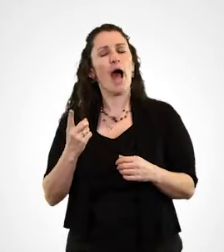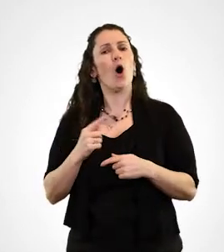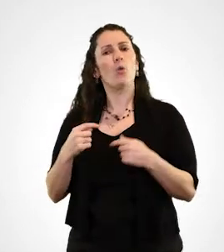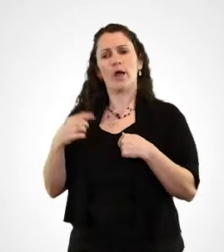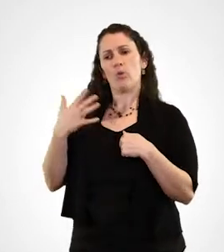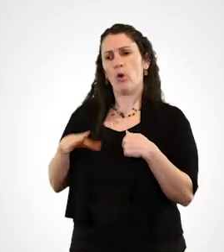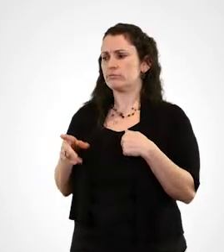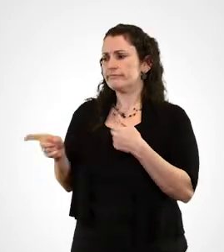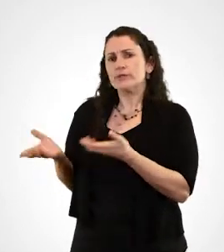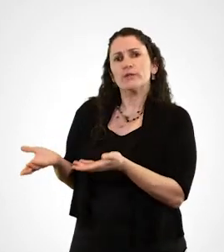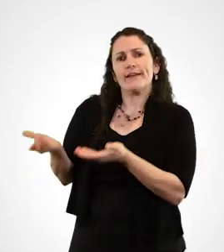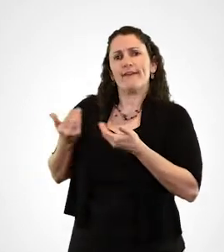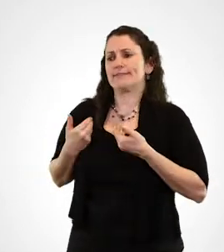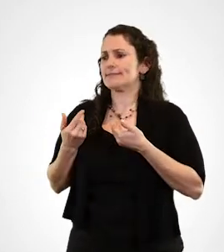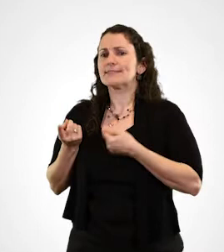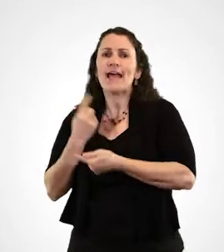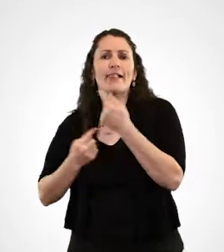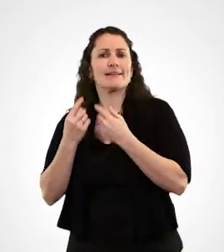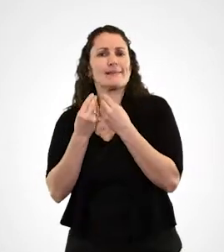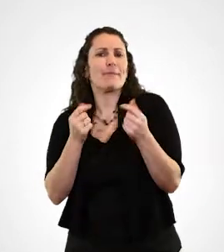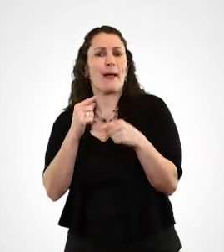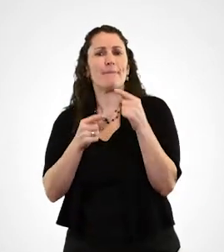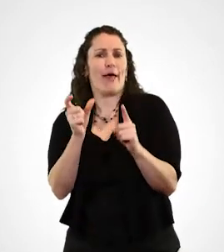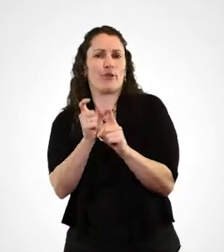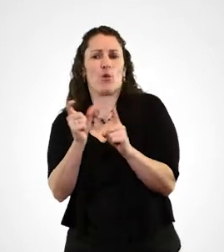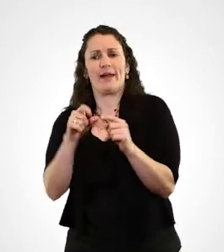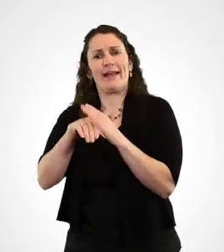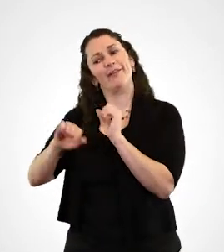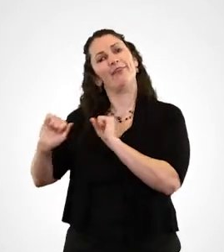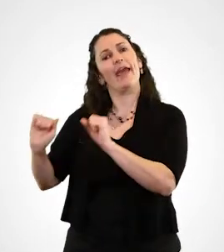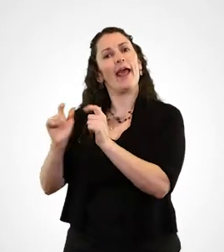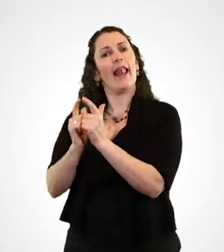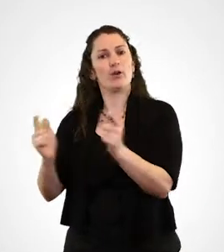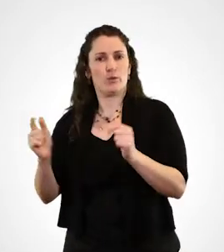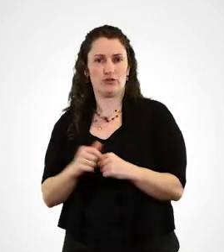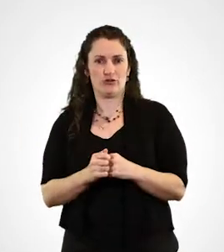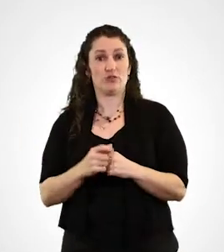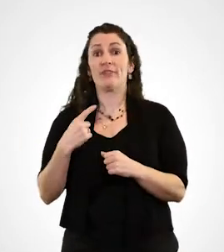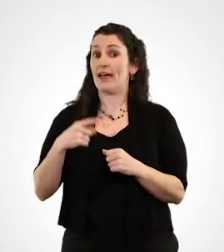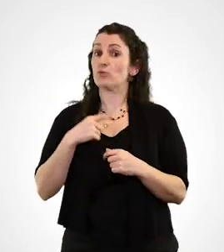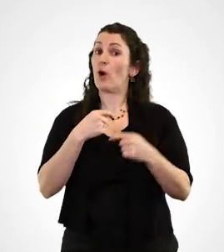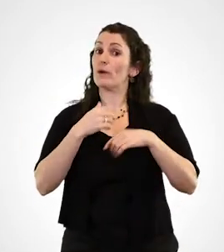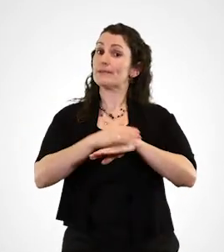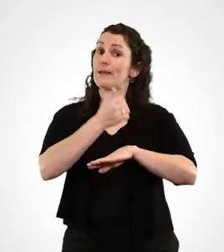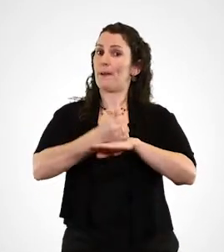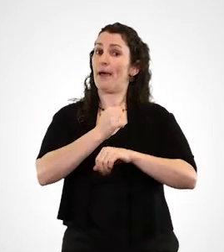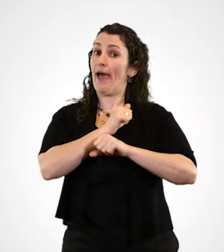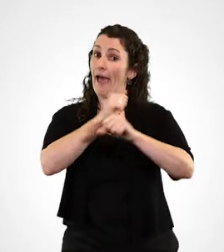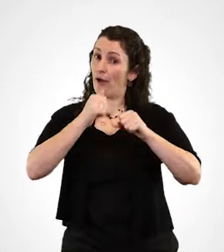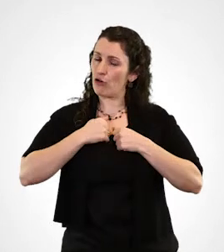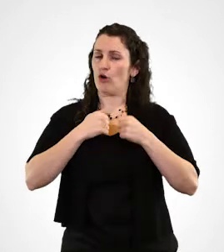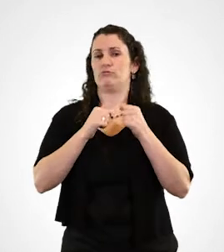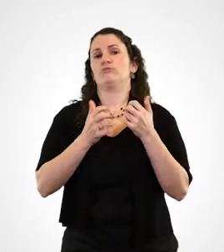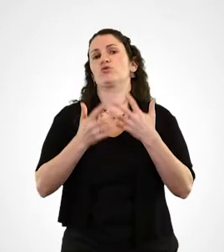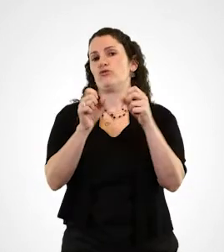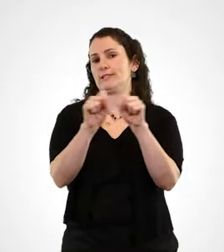the rote-learned definitions. We want them to tell us something about the words, and that's why we have the scoring system.